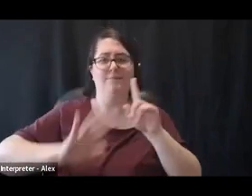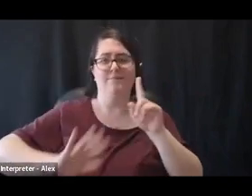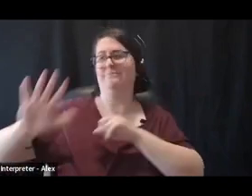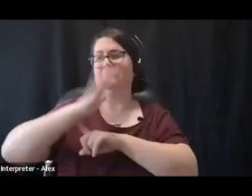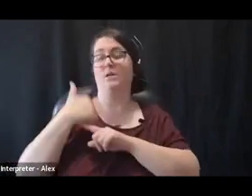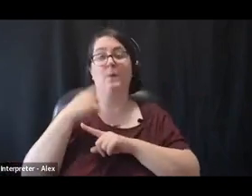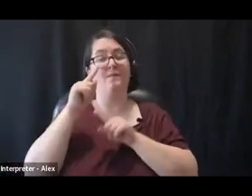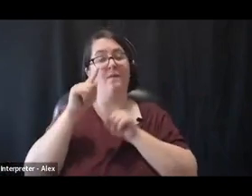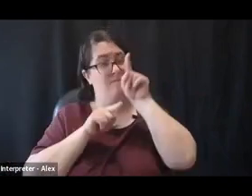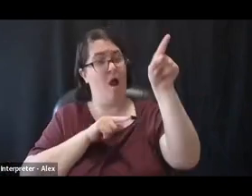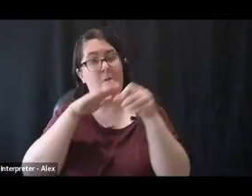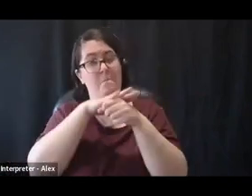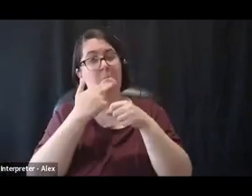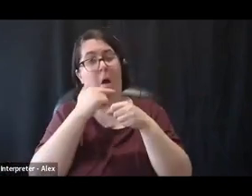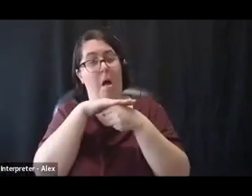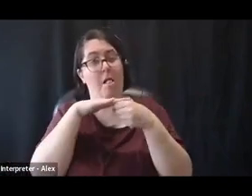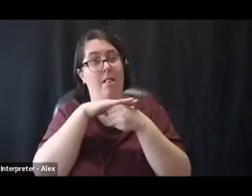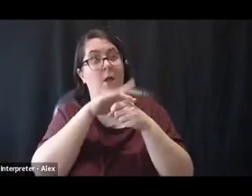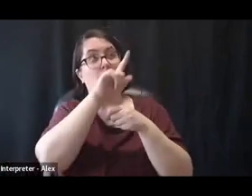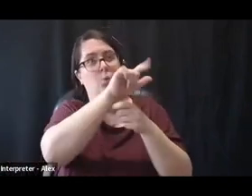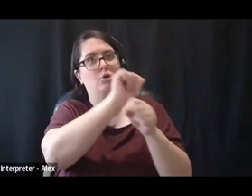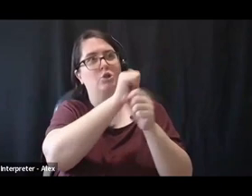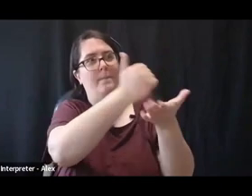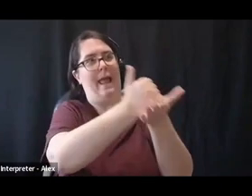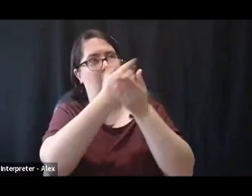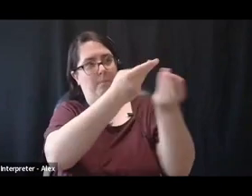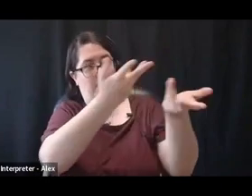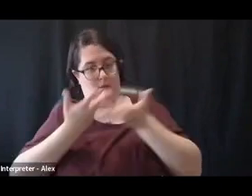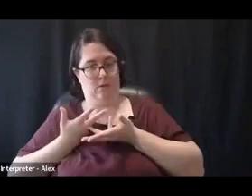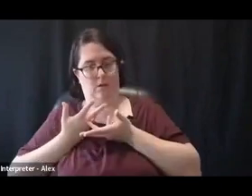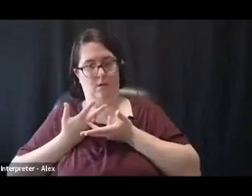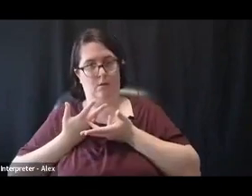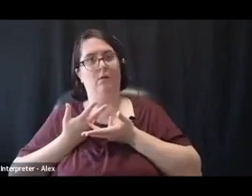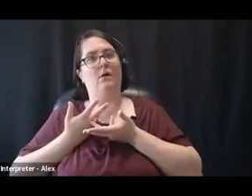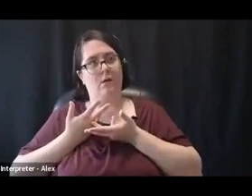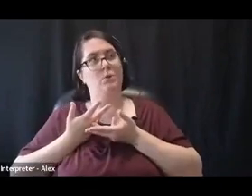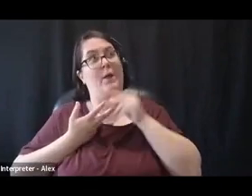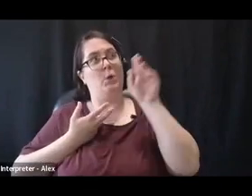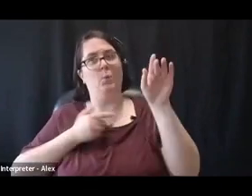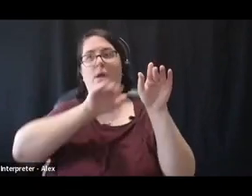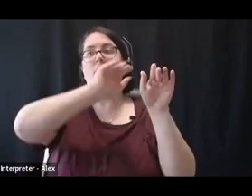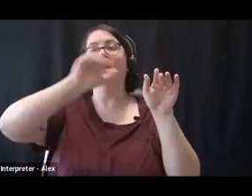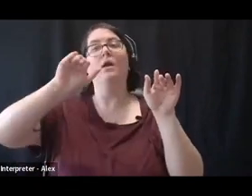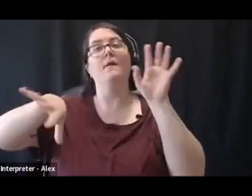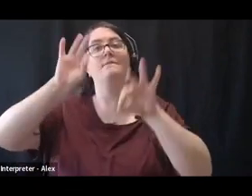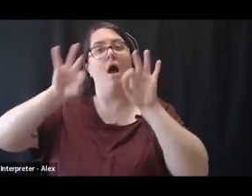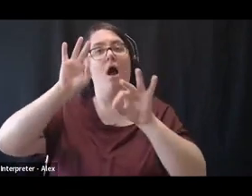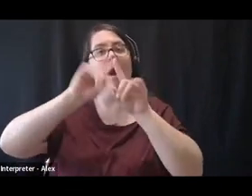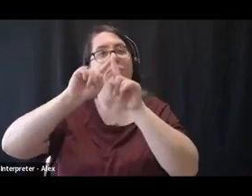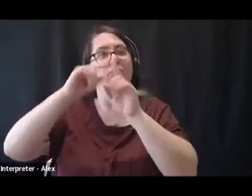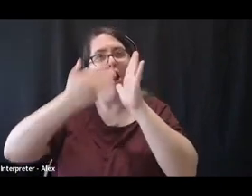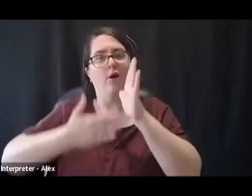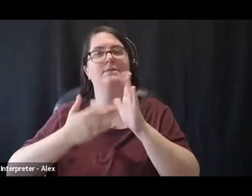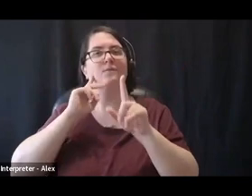remote region, it's your job to help us fill it so that you can go and find artists to curate and to book. That